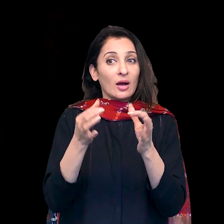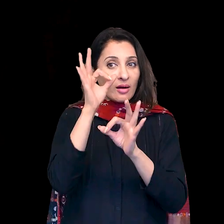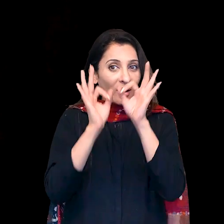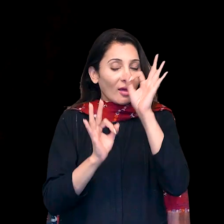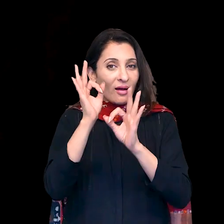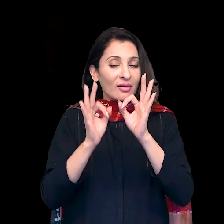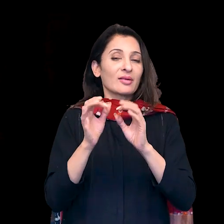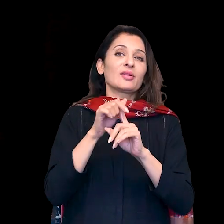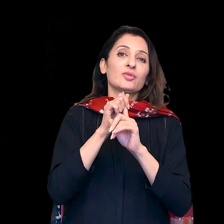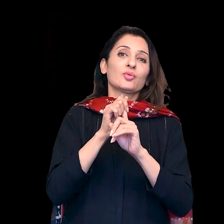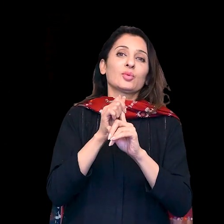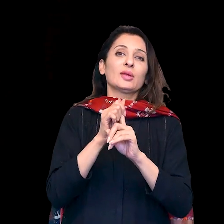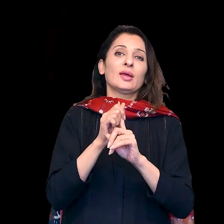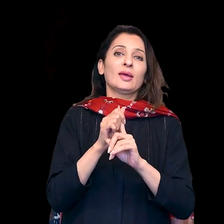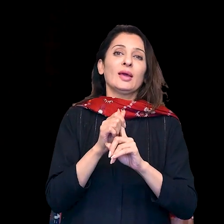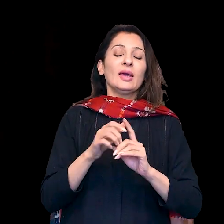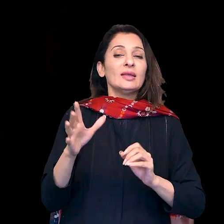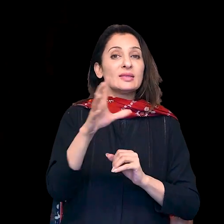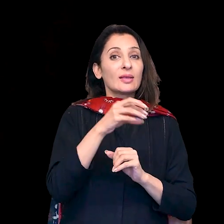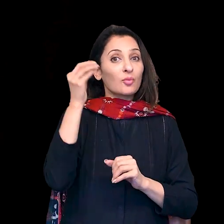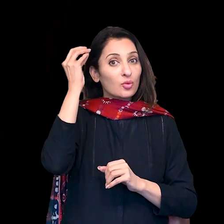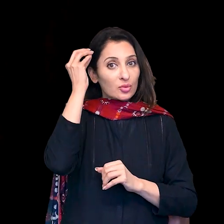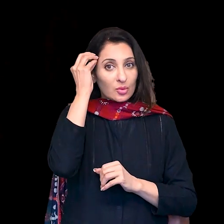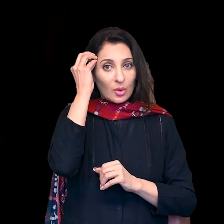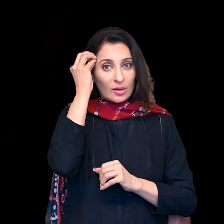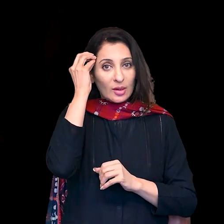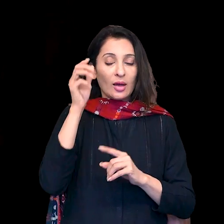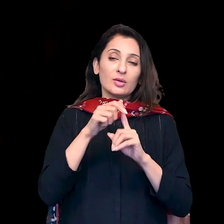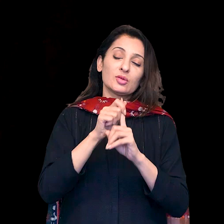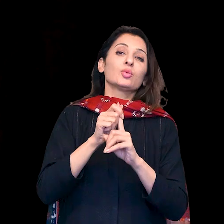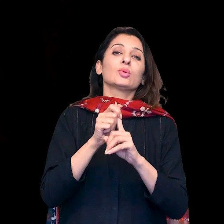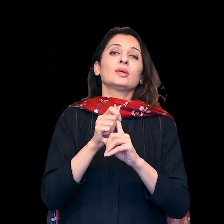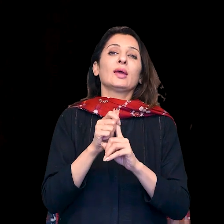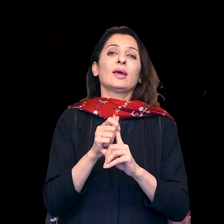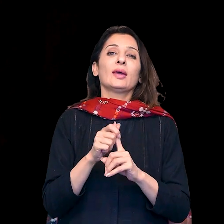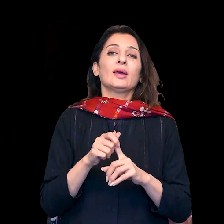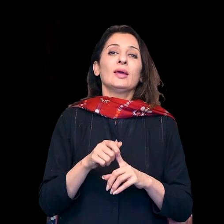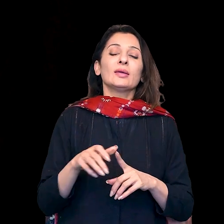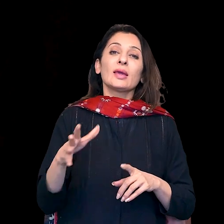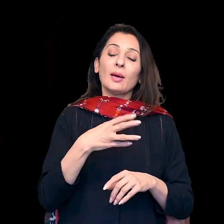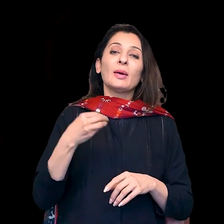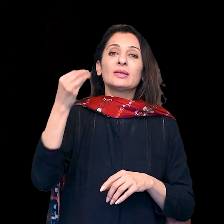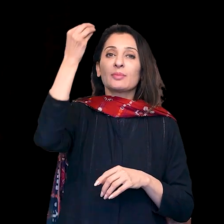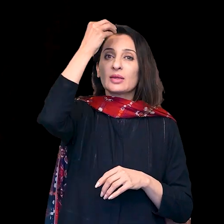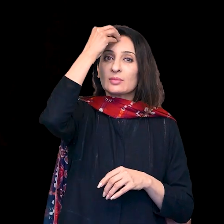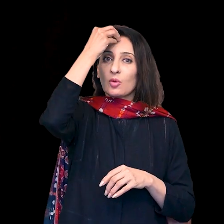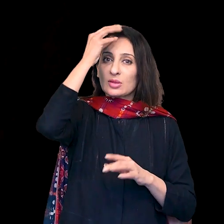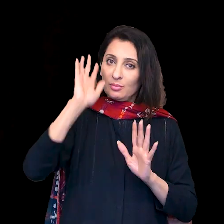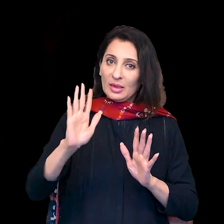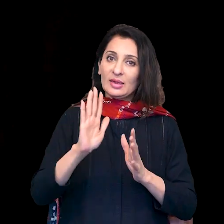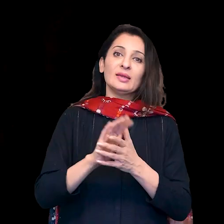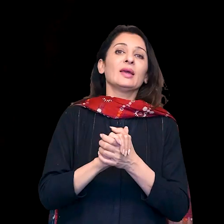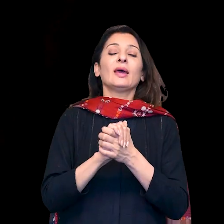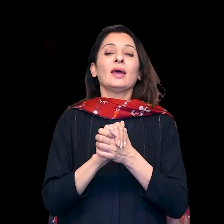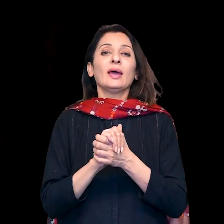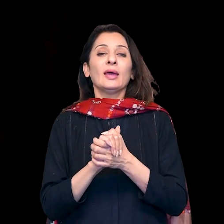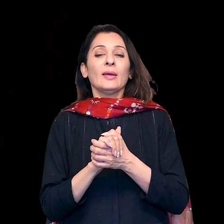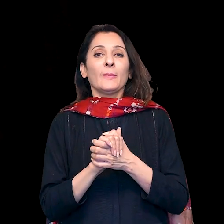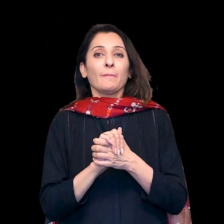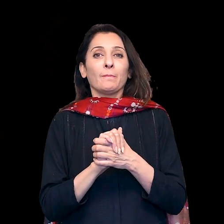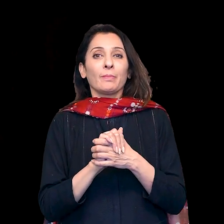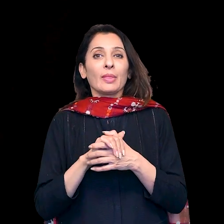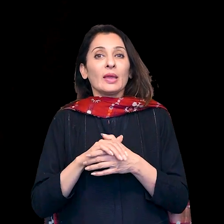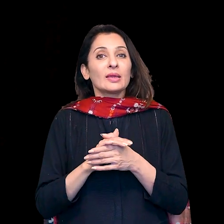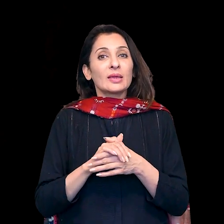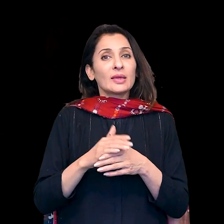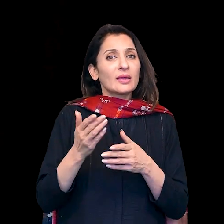them. As you may be aware of, this dialogue is changing quite a lot. This responsibility lies on both people.